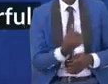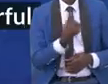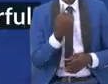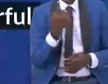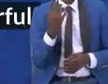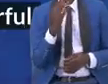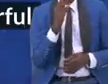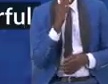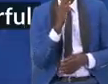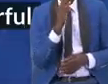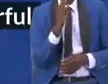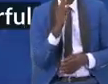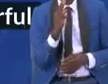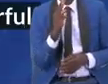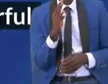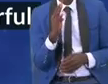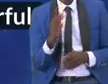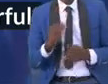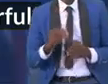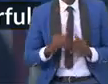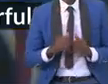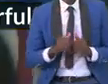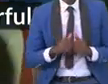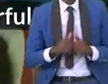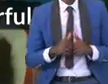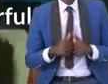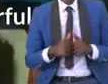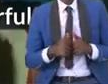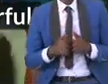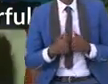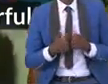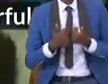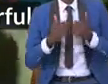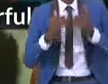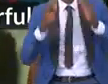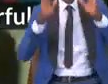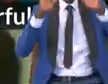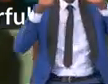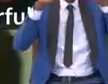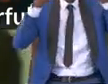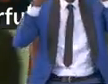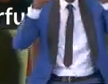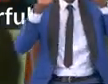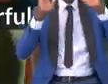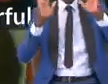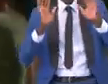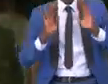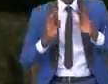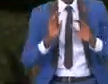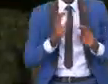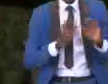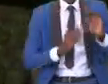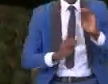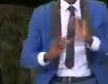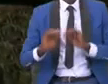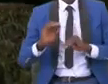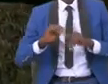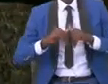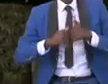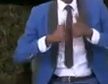Oh, how marvelous, oh, how wonderful